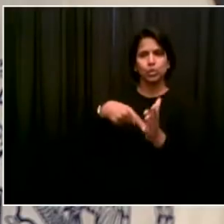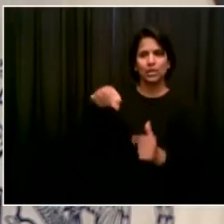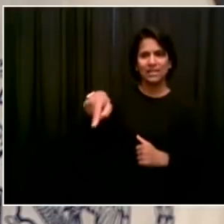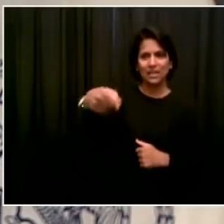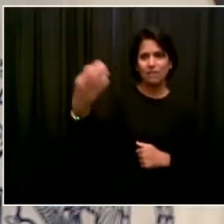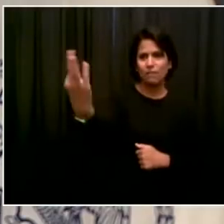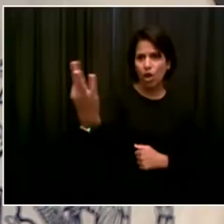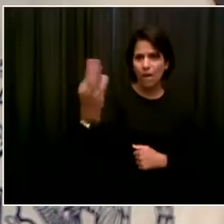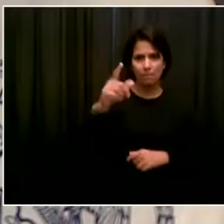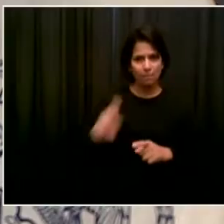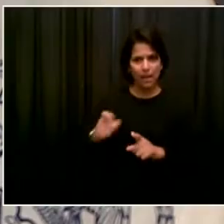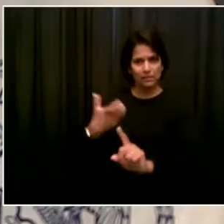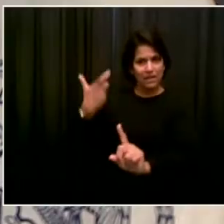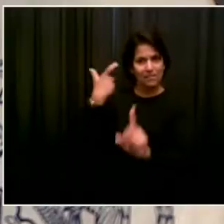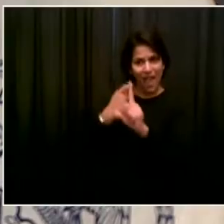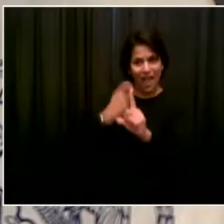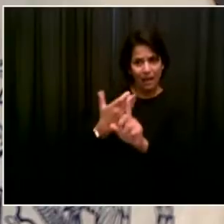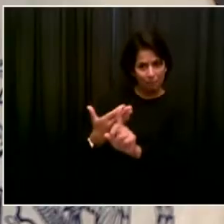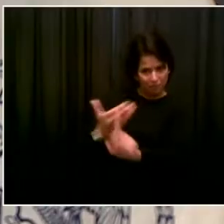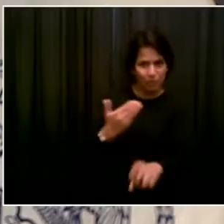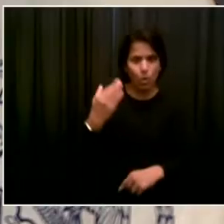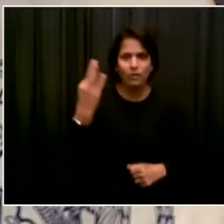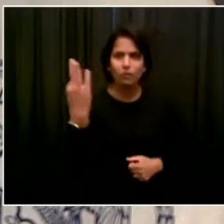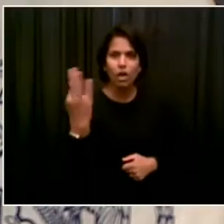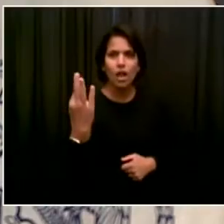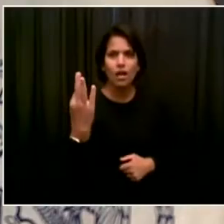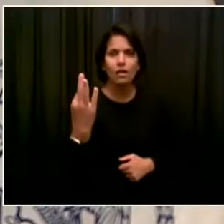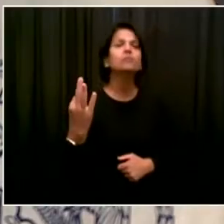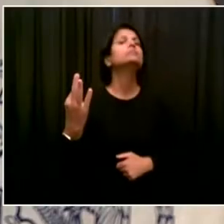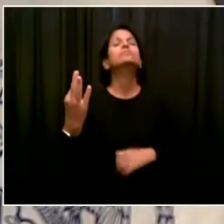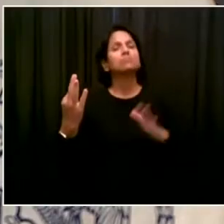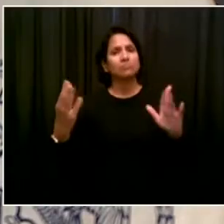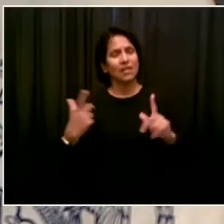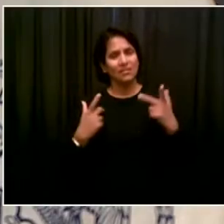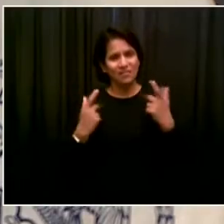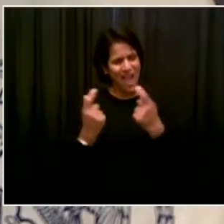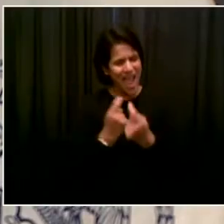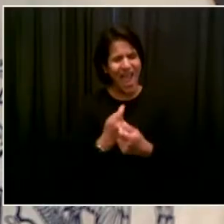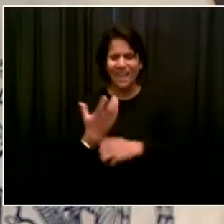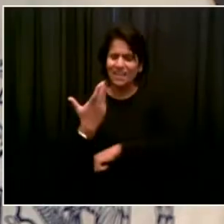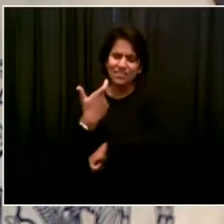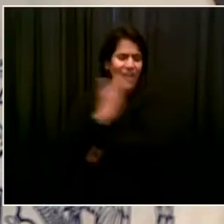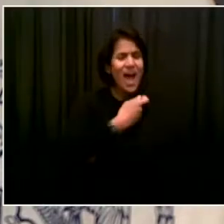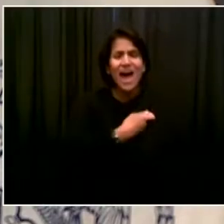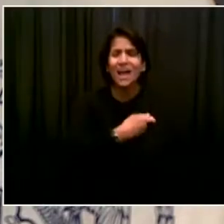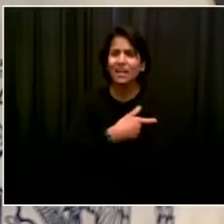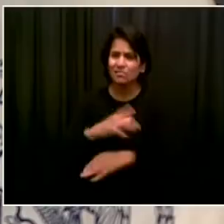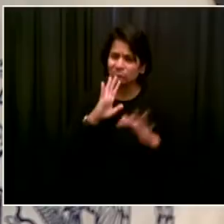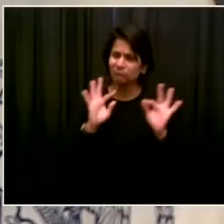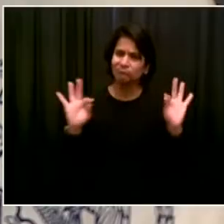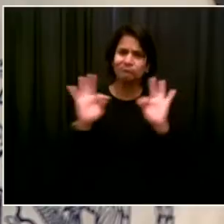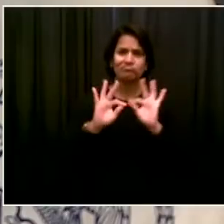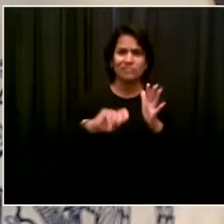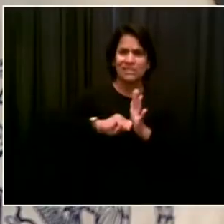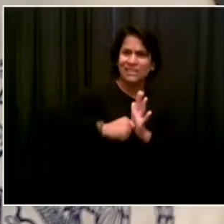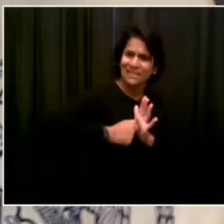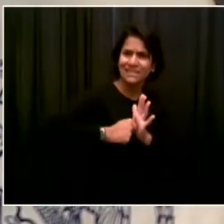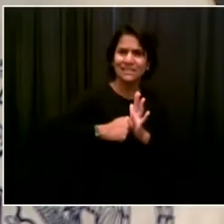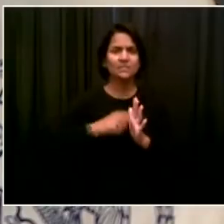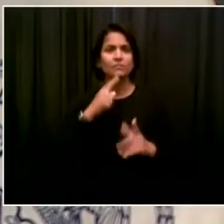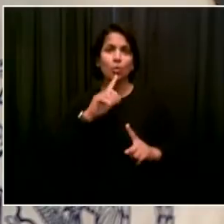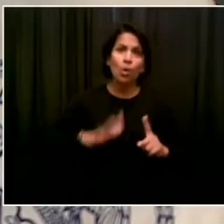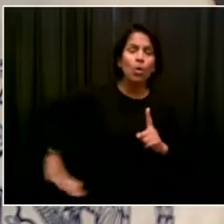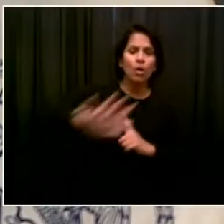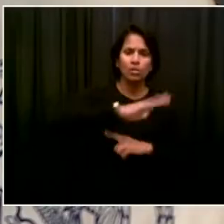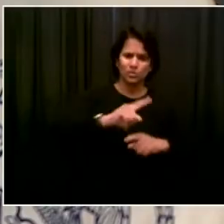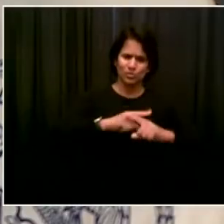everyone around you in the workplace safe. We need you to make sure that people who you encounter, the people of this city, the residents of this city are safe.